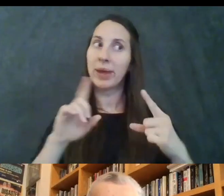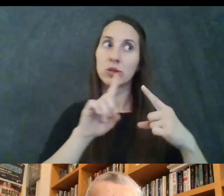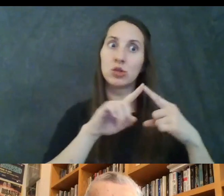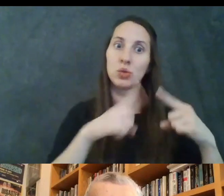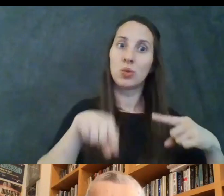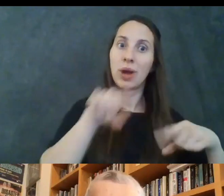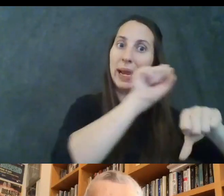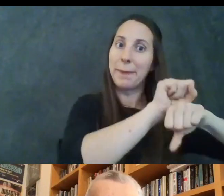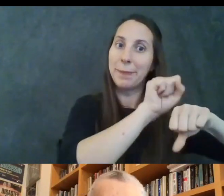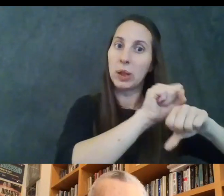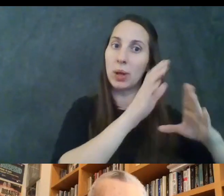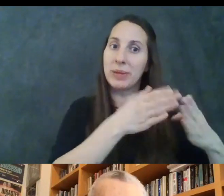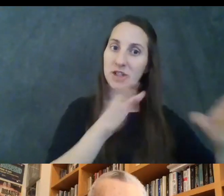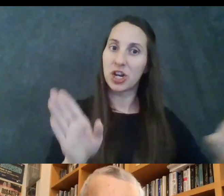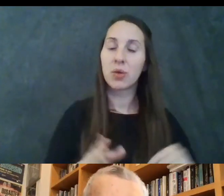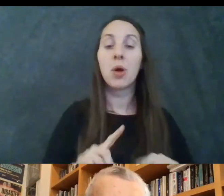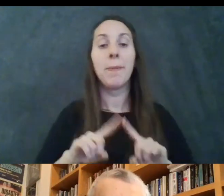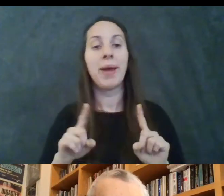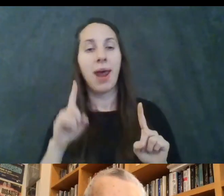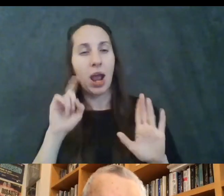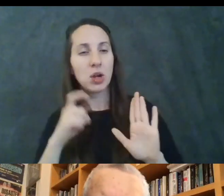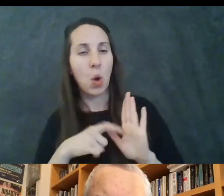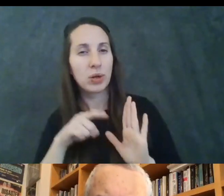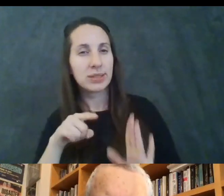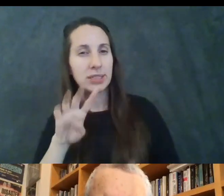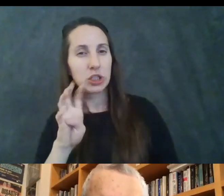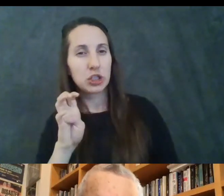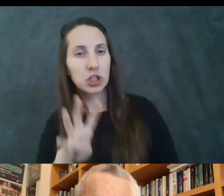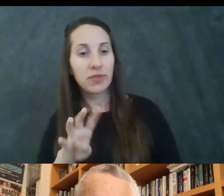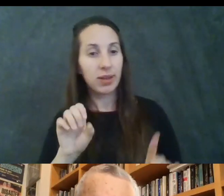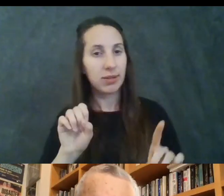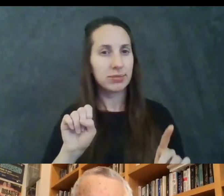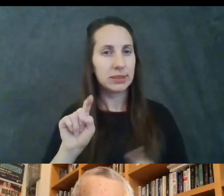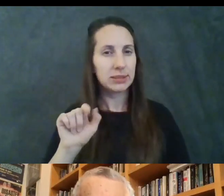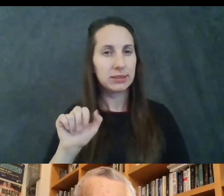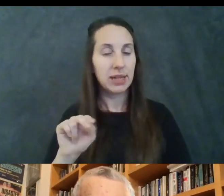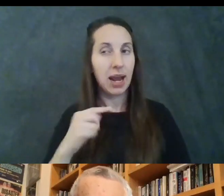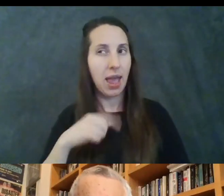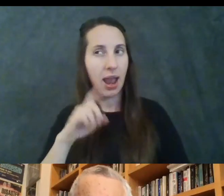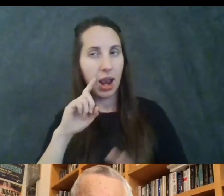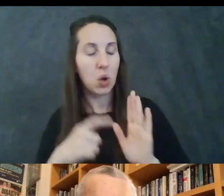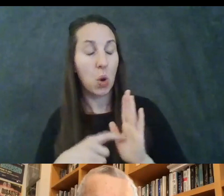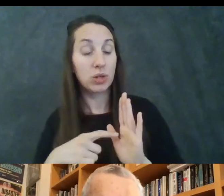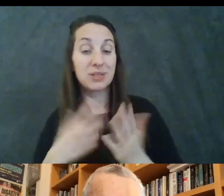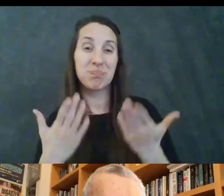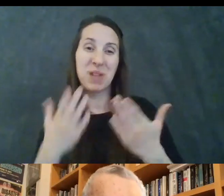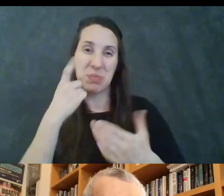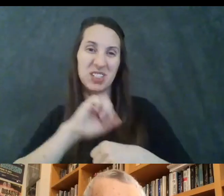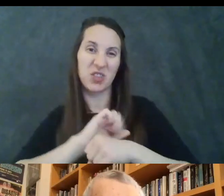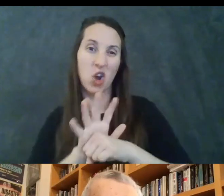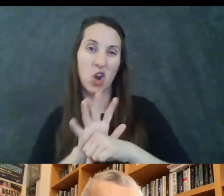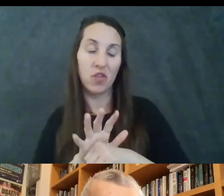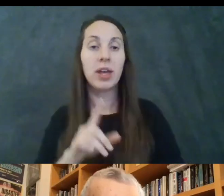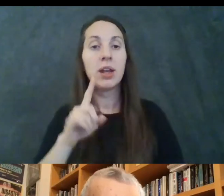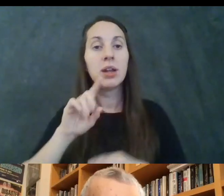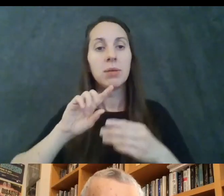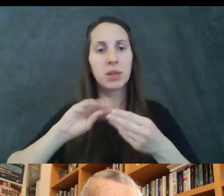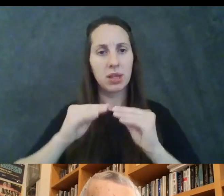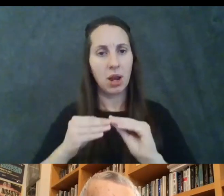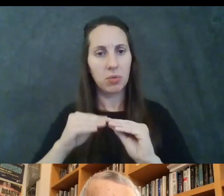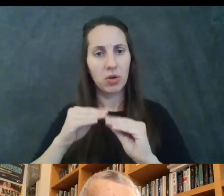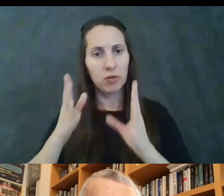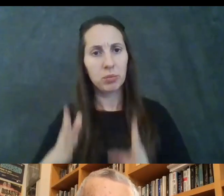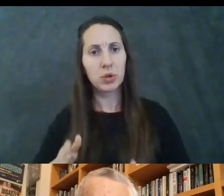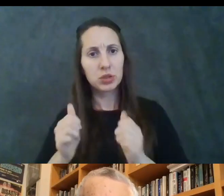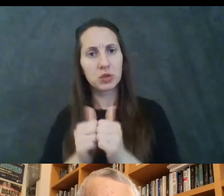I noticed in this survey, Stan, that I think because of COVID, that the percentage of persons with disabilities in your poll